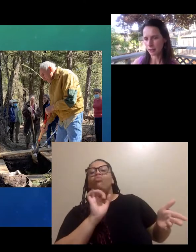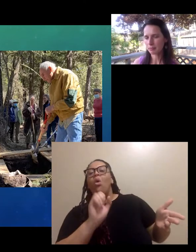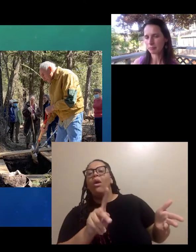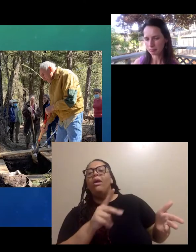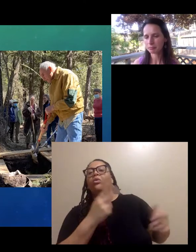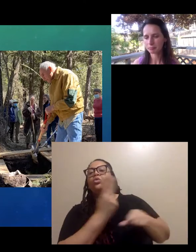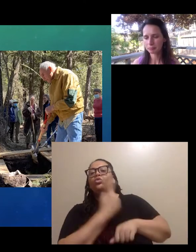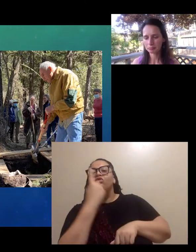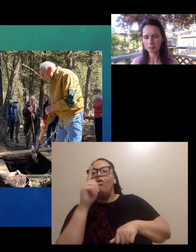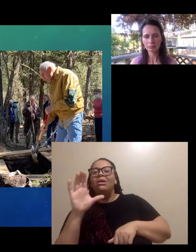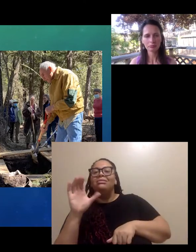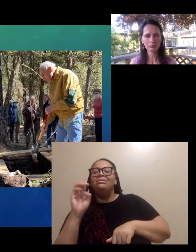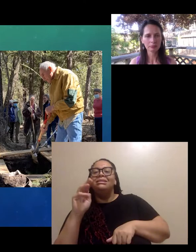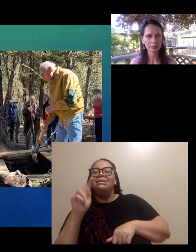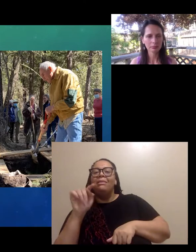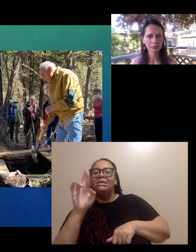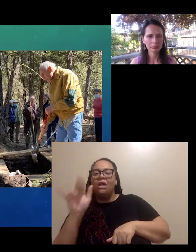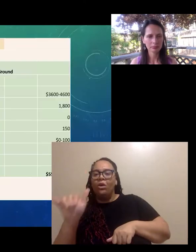something else.